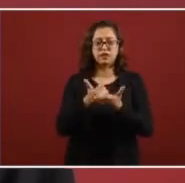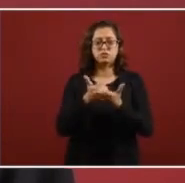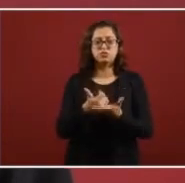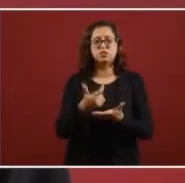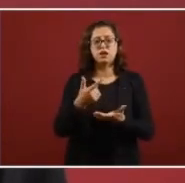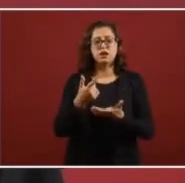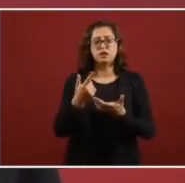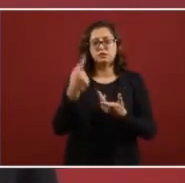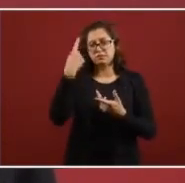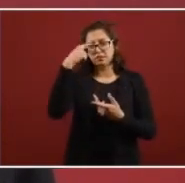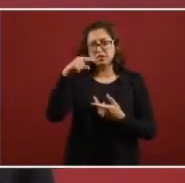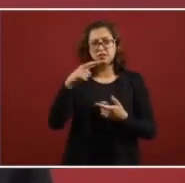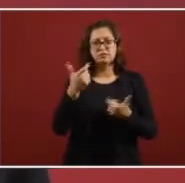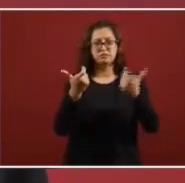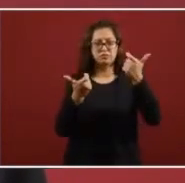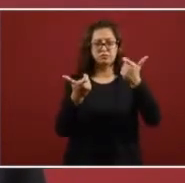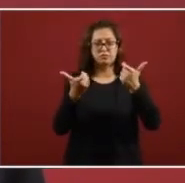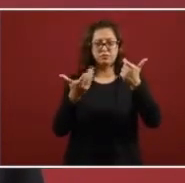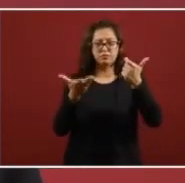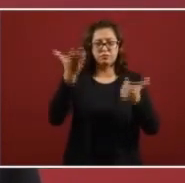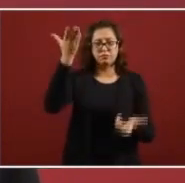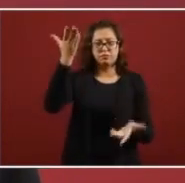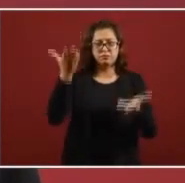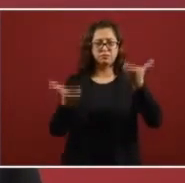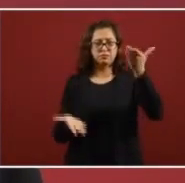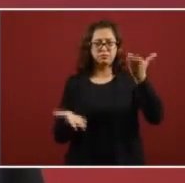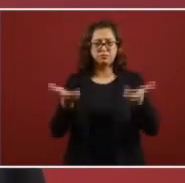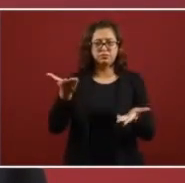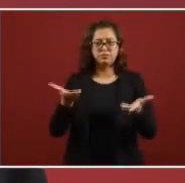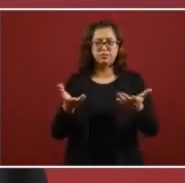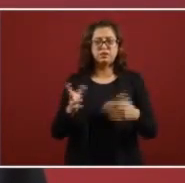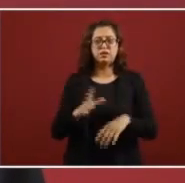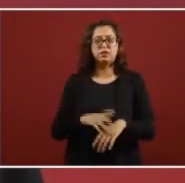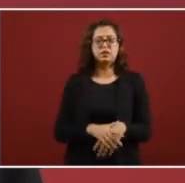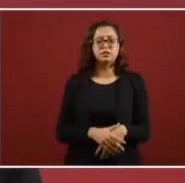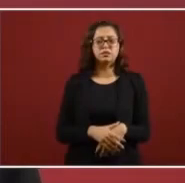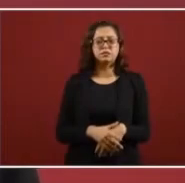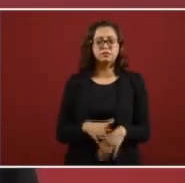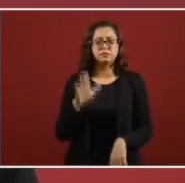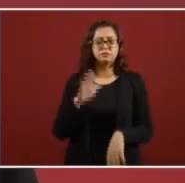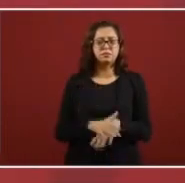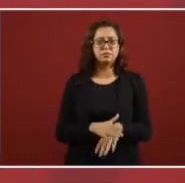precios, the prices, que no haya that there not be